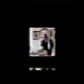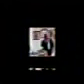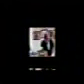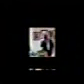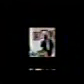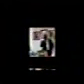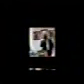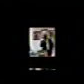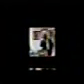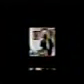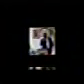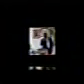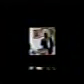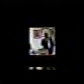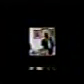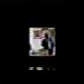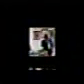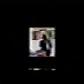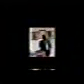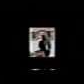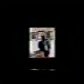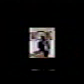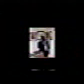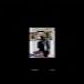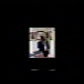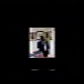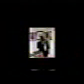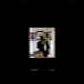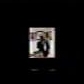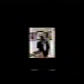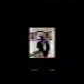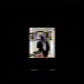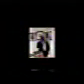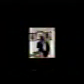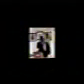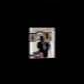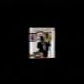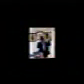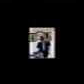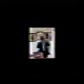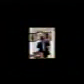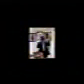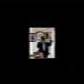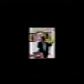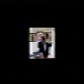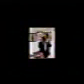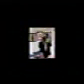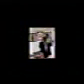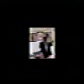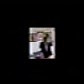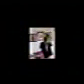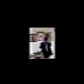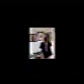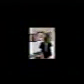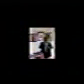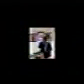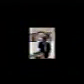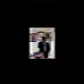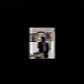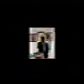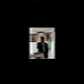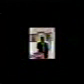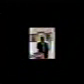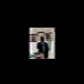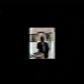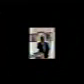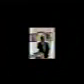this mission, I had this goal, I had this assignment, I had this meeting, I